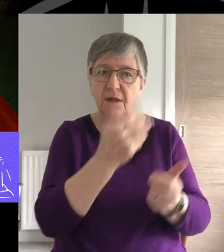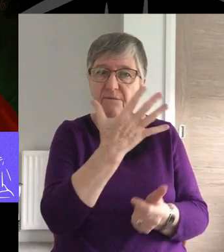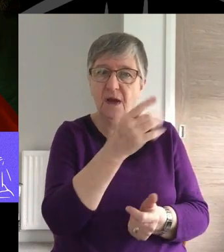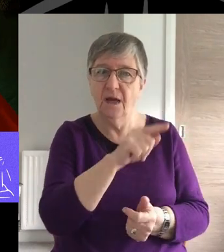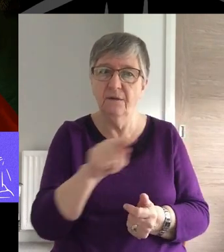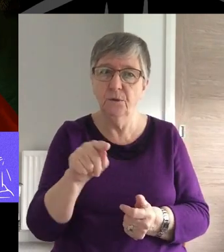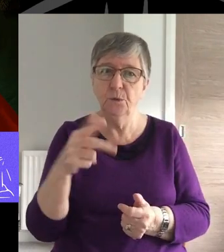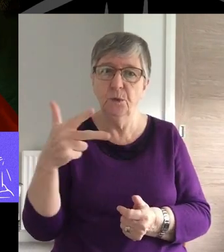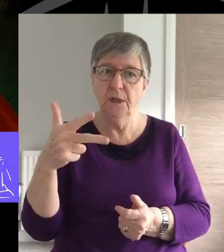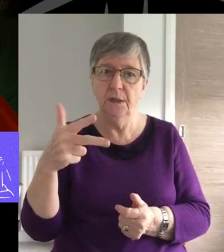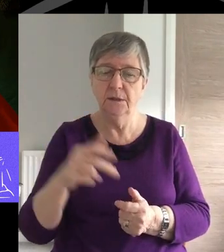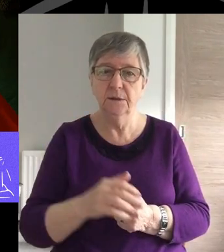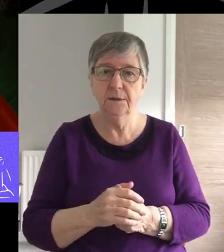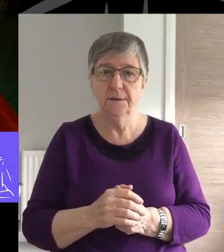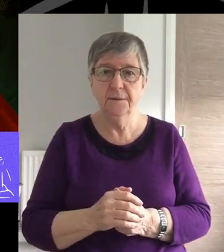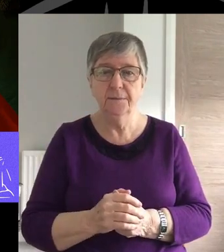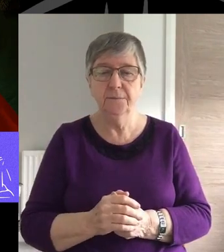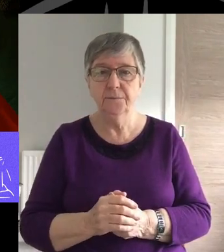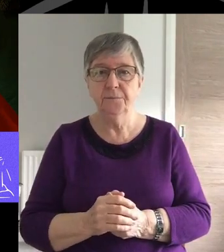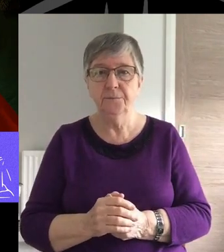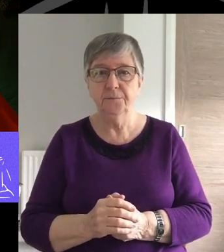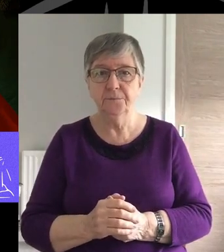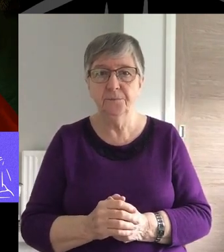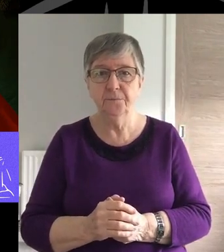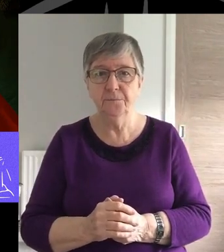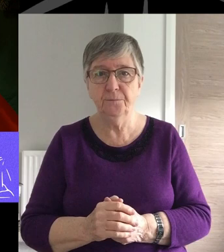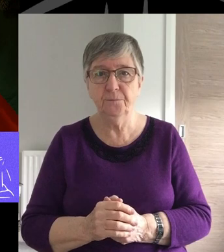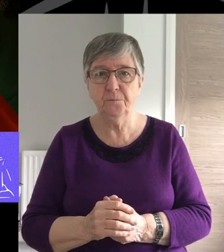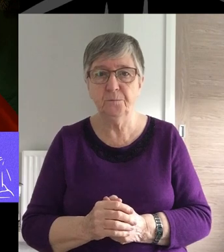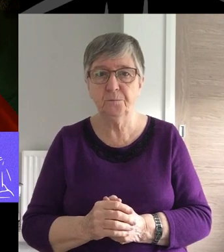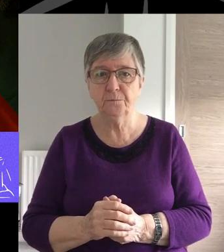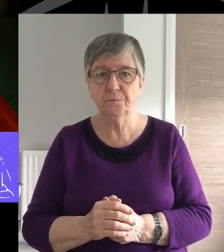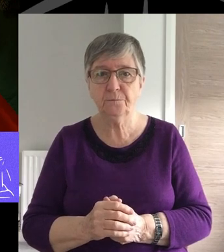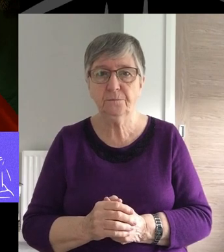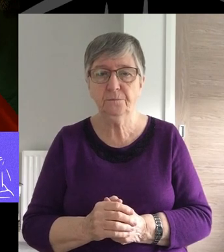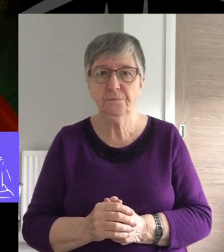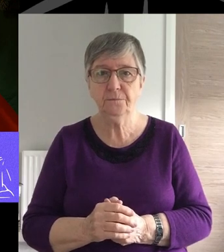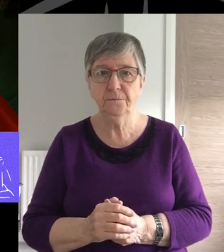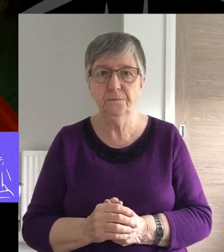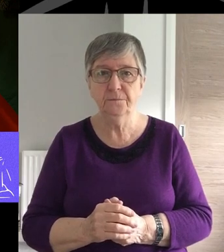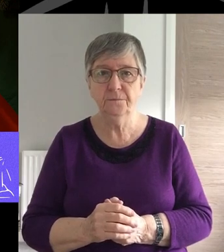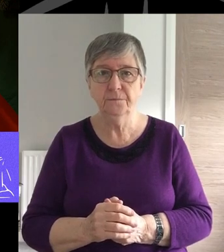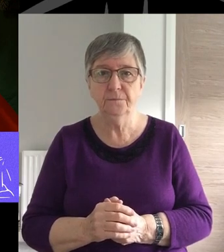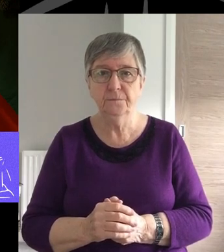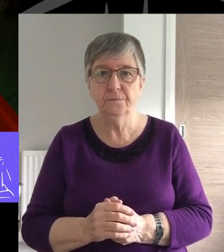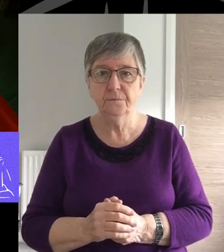to 8. So Philippians 2, reading verses 5 to 8.